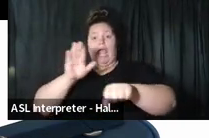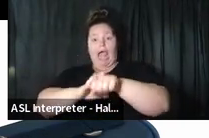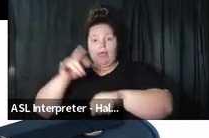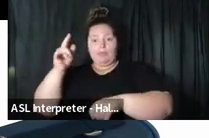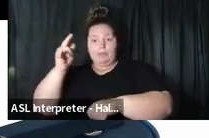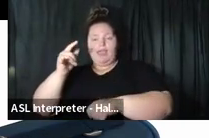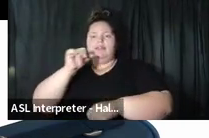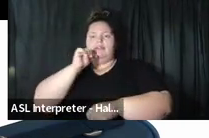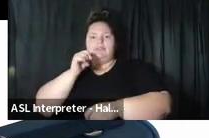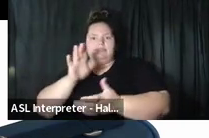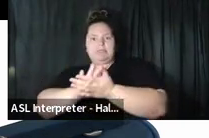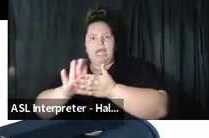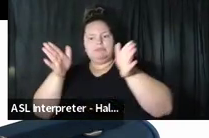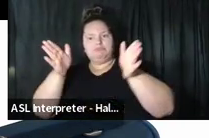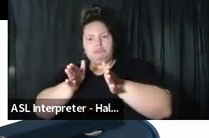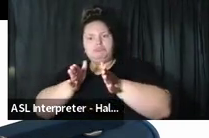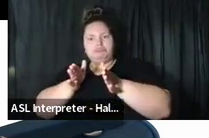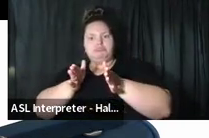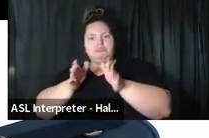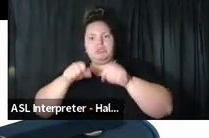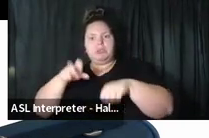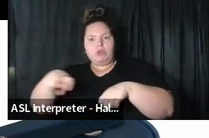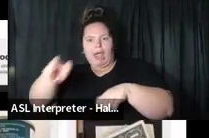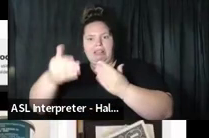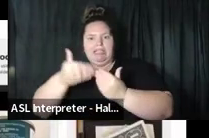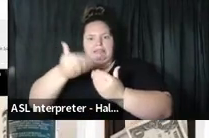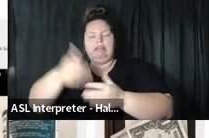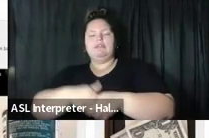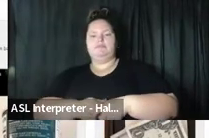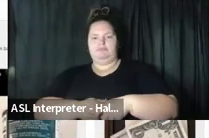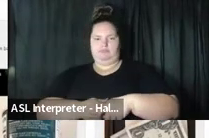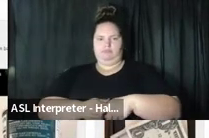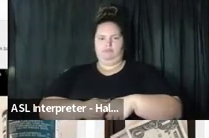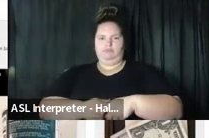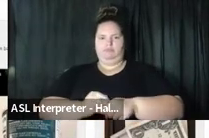case. So that is,